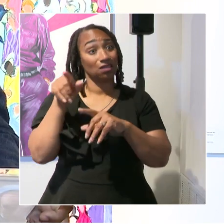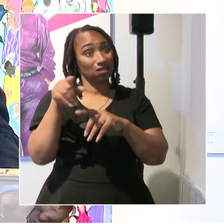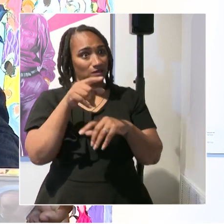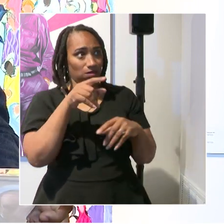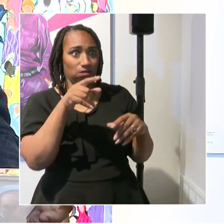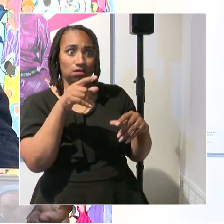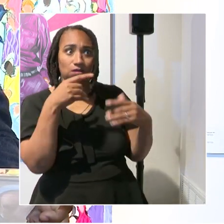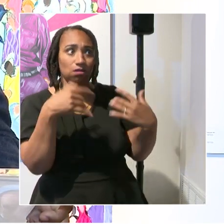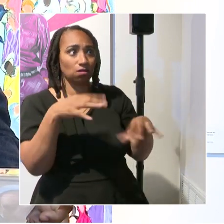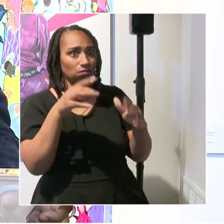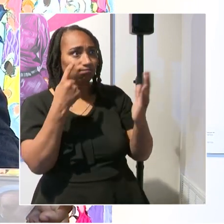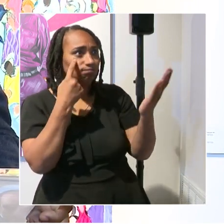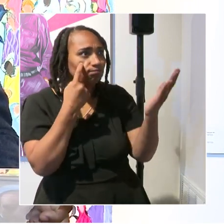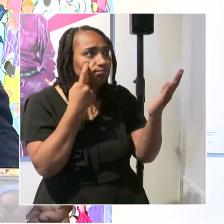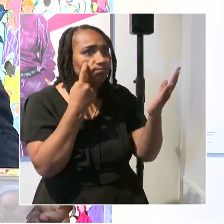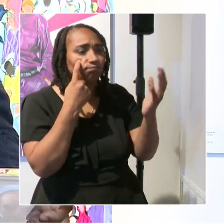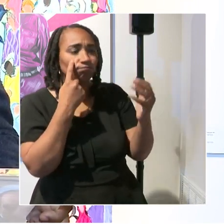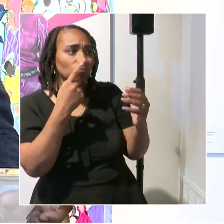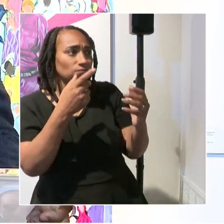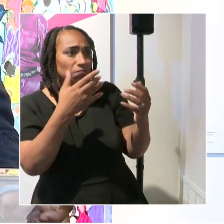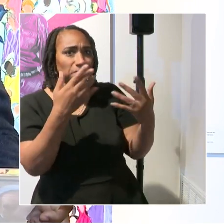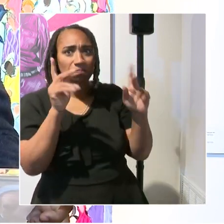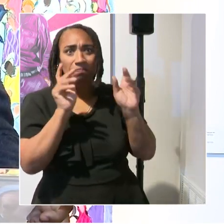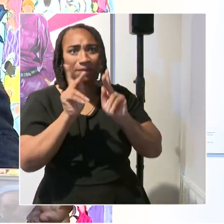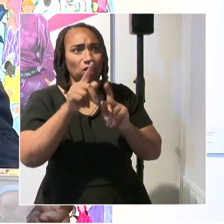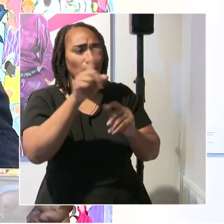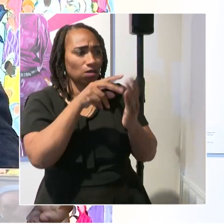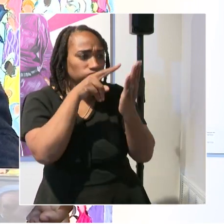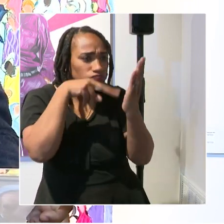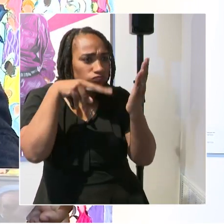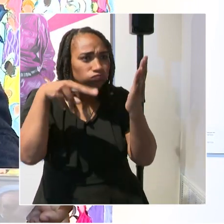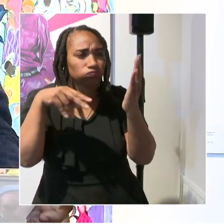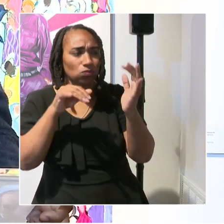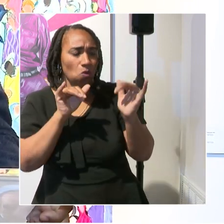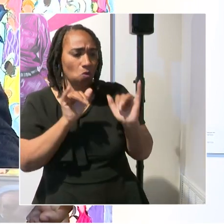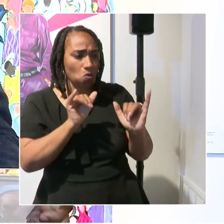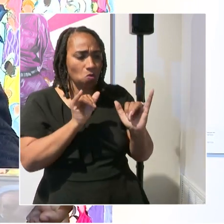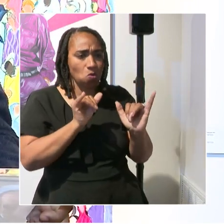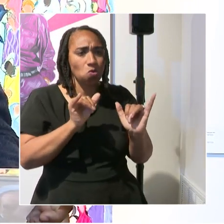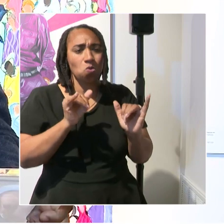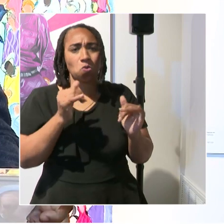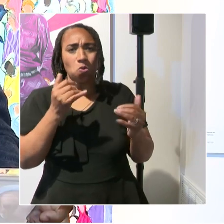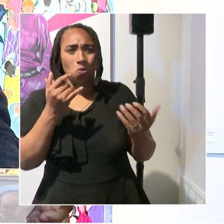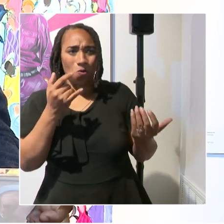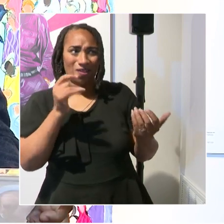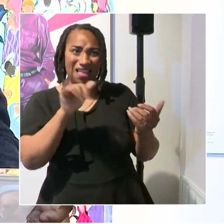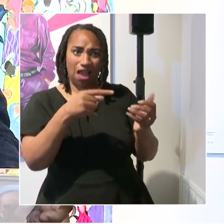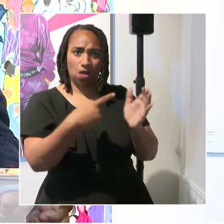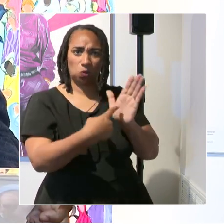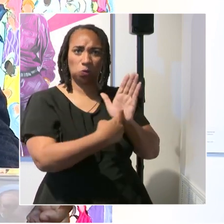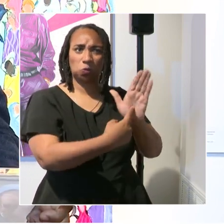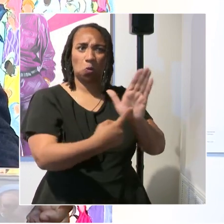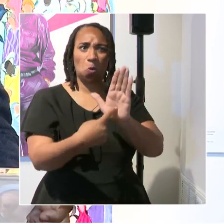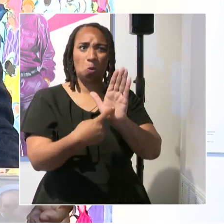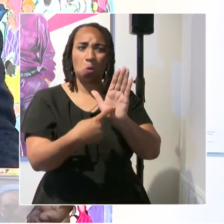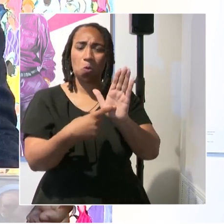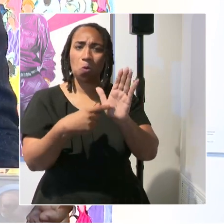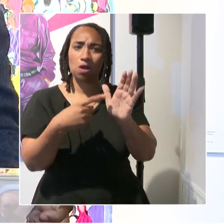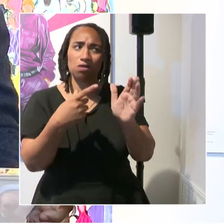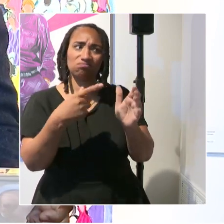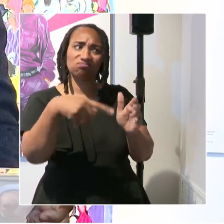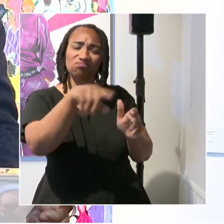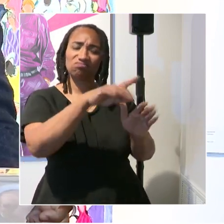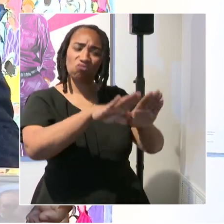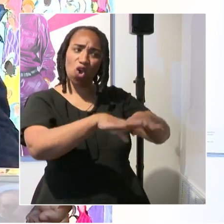time to read the report, you'll see that we tried to not leave any stones unturned. And so I am confident